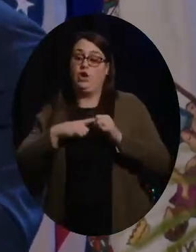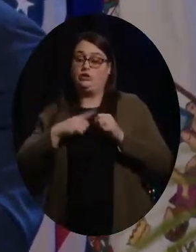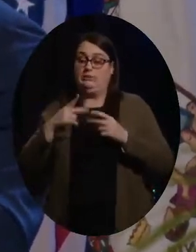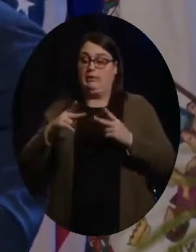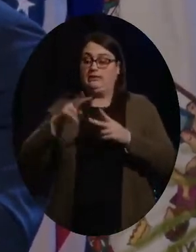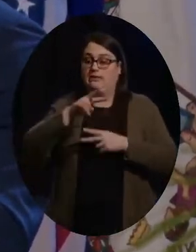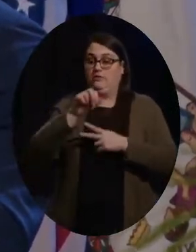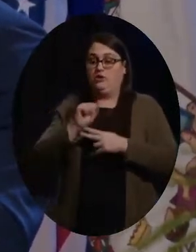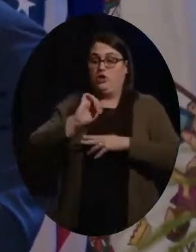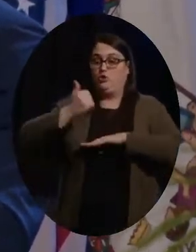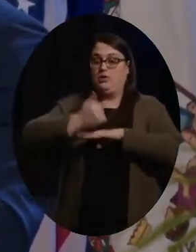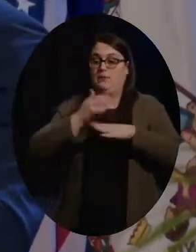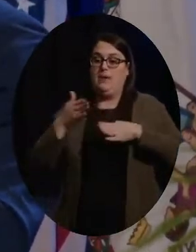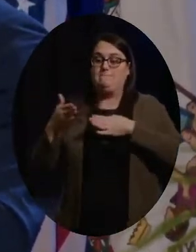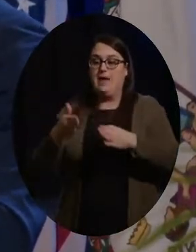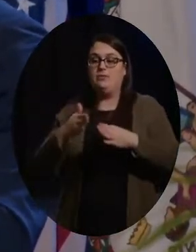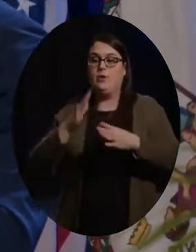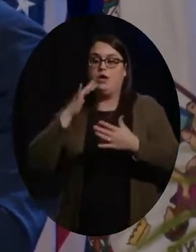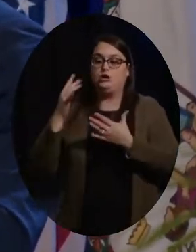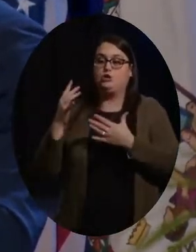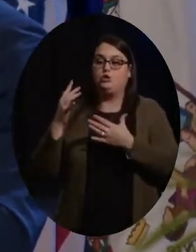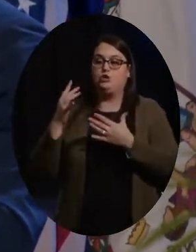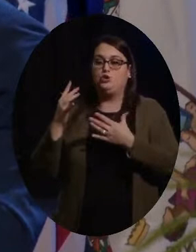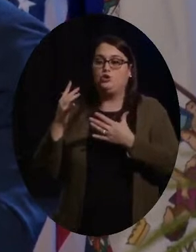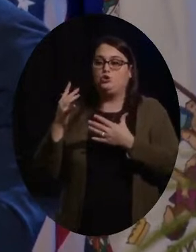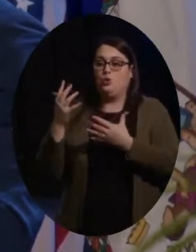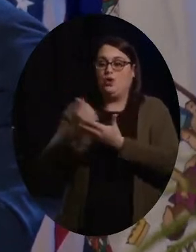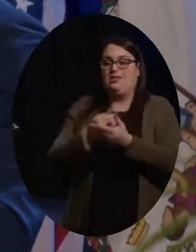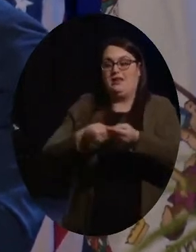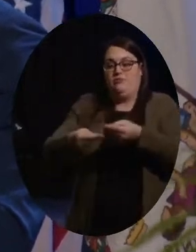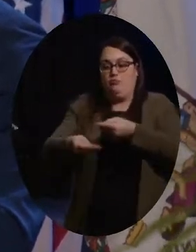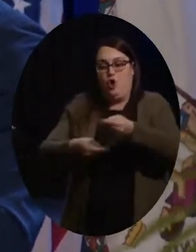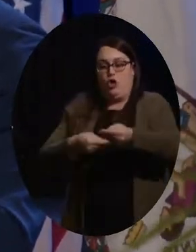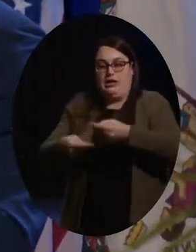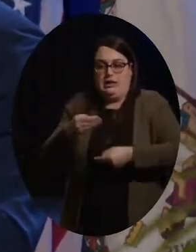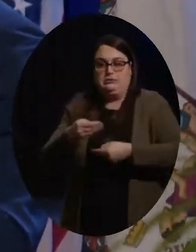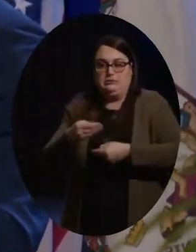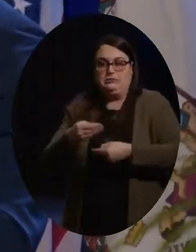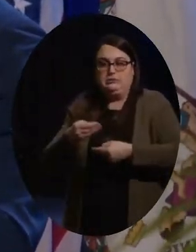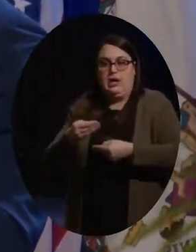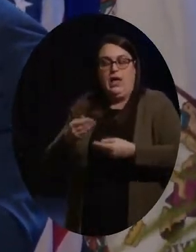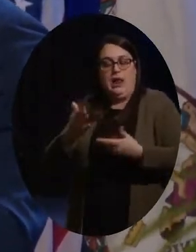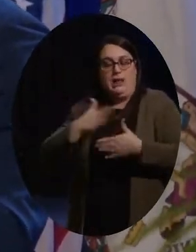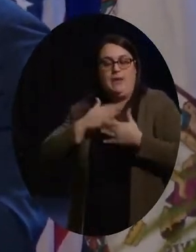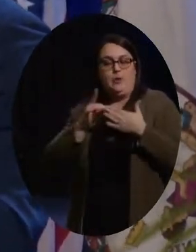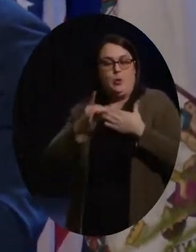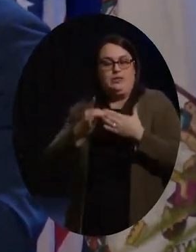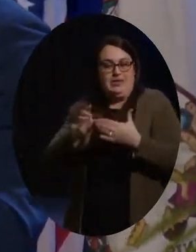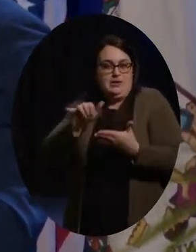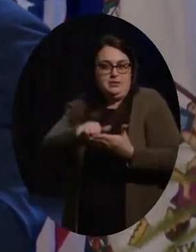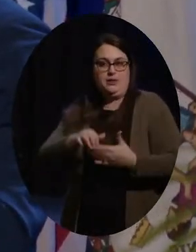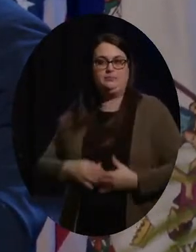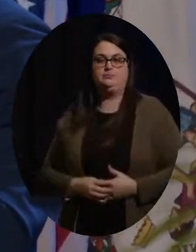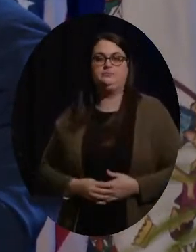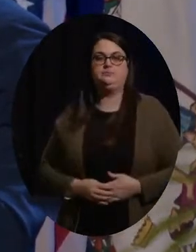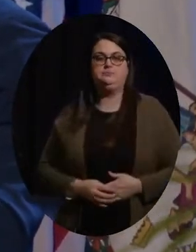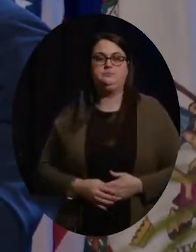to establish a pathway to collective bargaining. And I'm proud that we are leading the way.